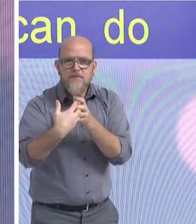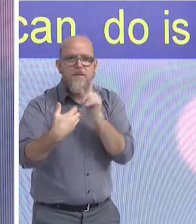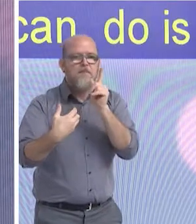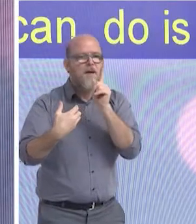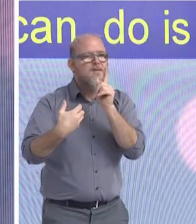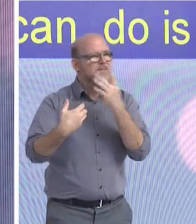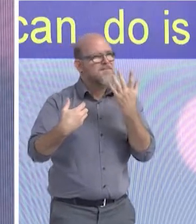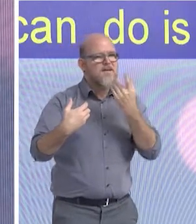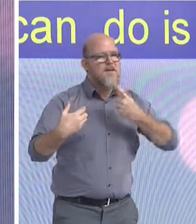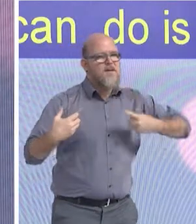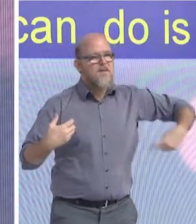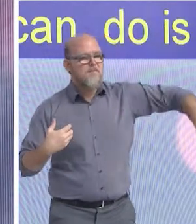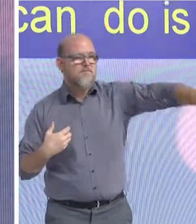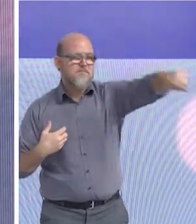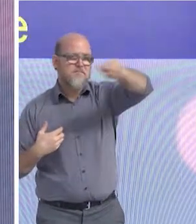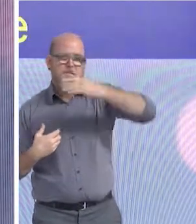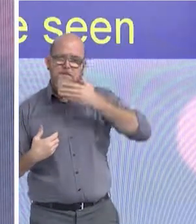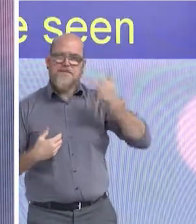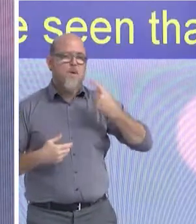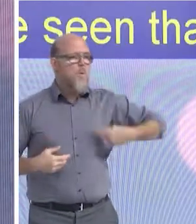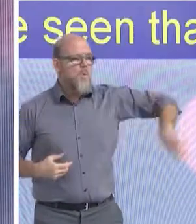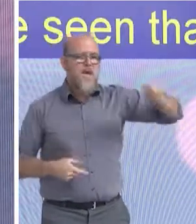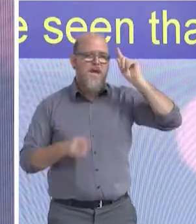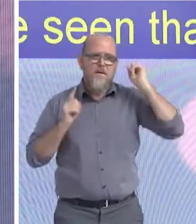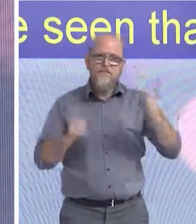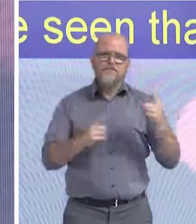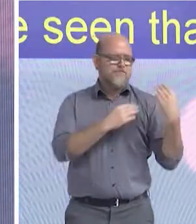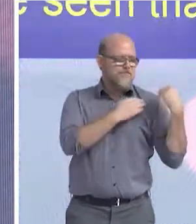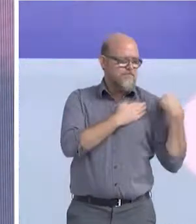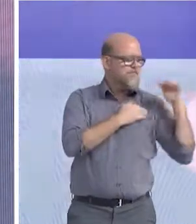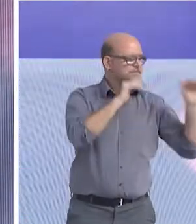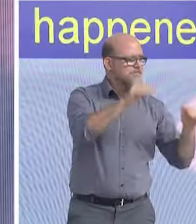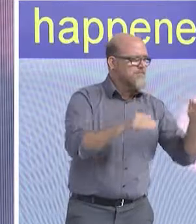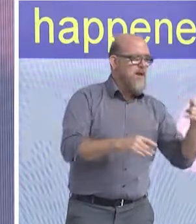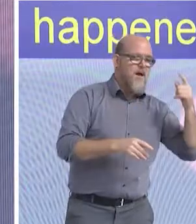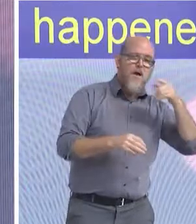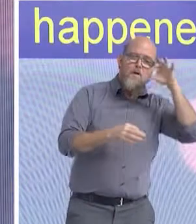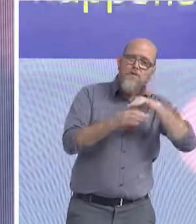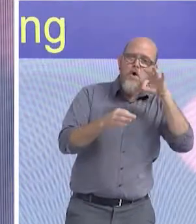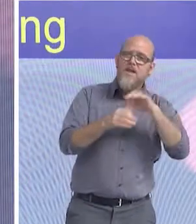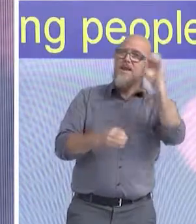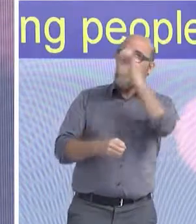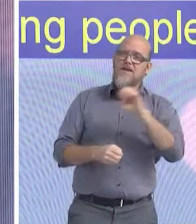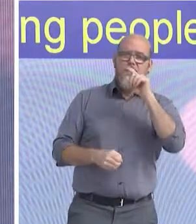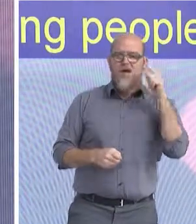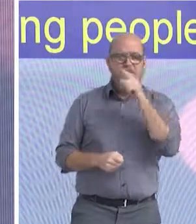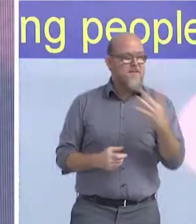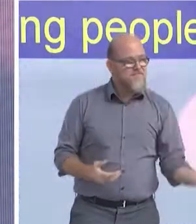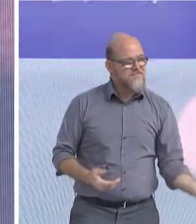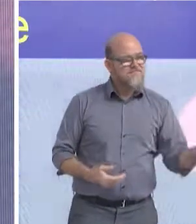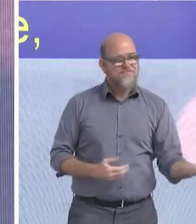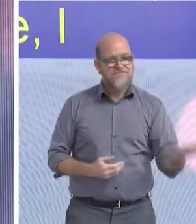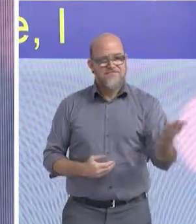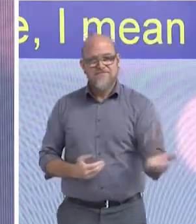seen that when you see what happened in Brexit, when young people in particular didn't vote. I mean, there was a very